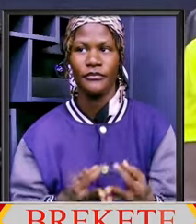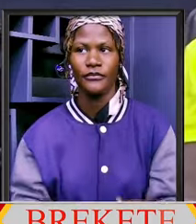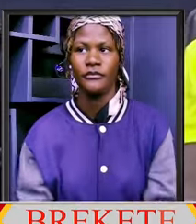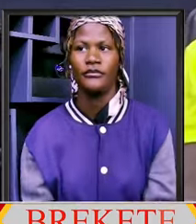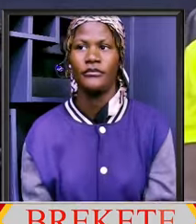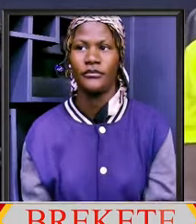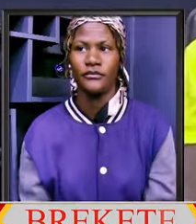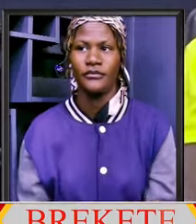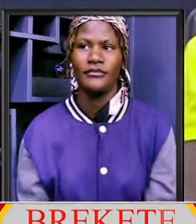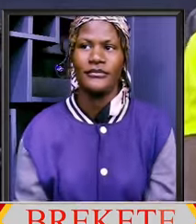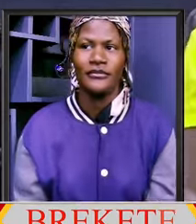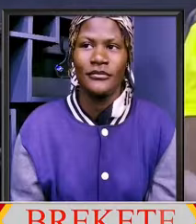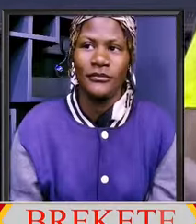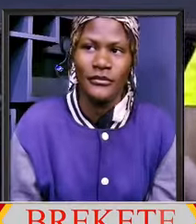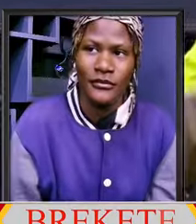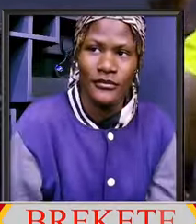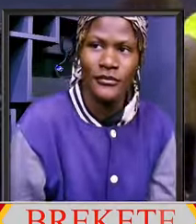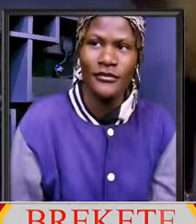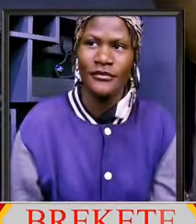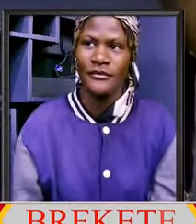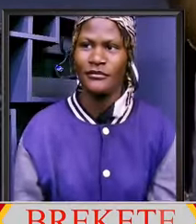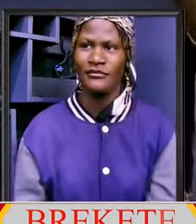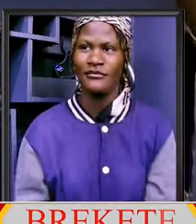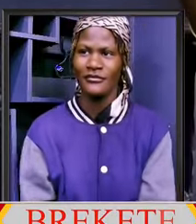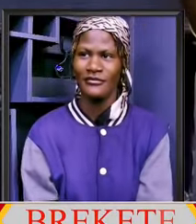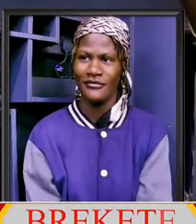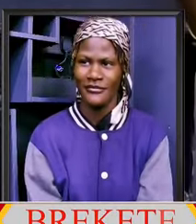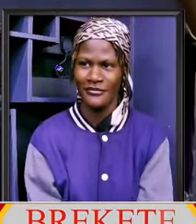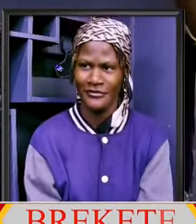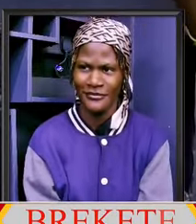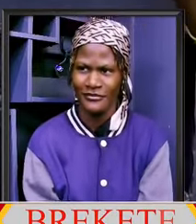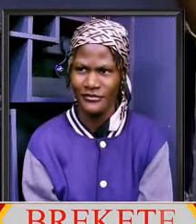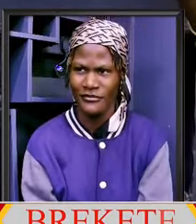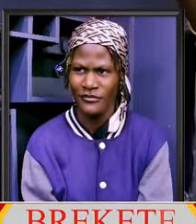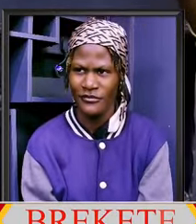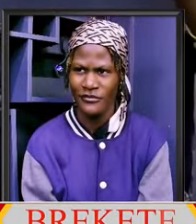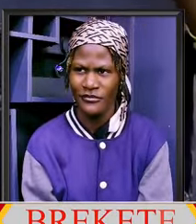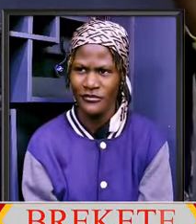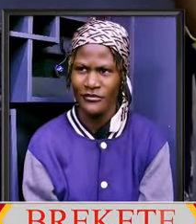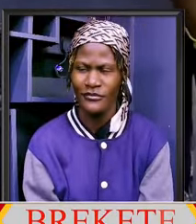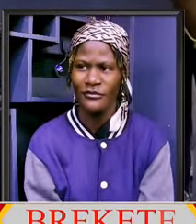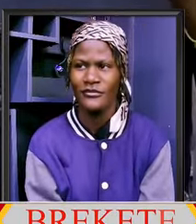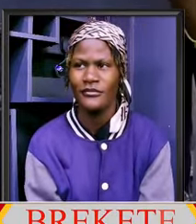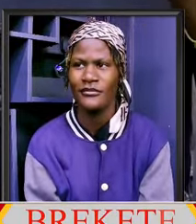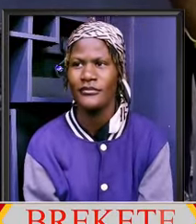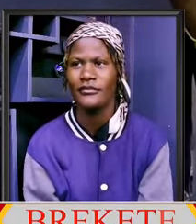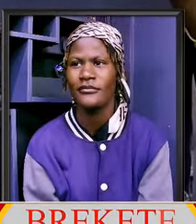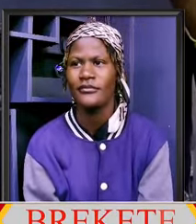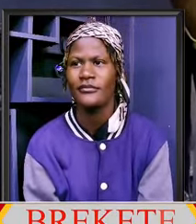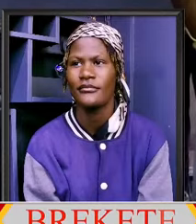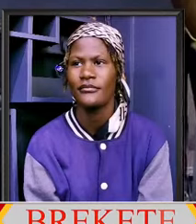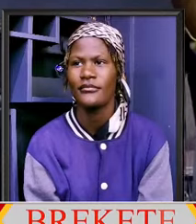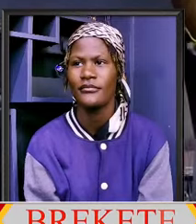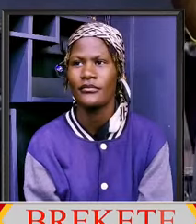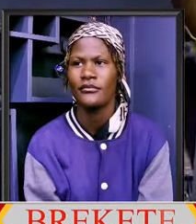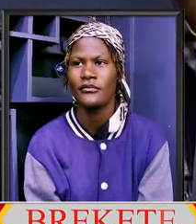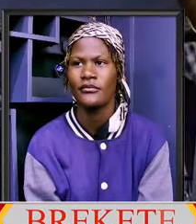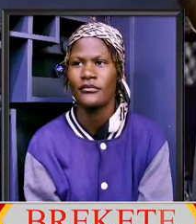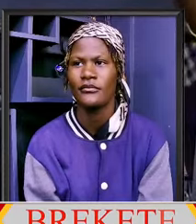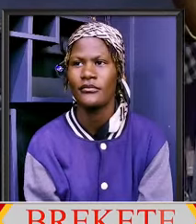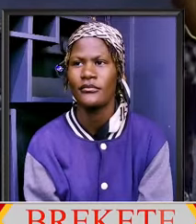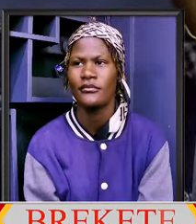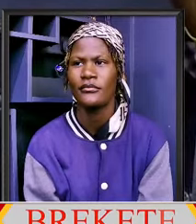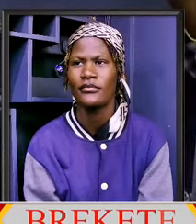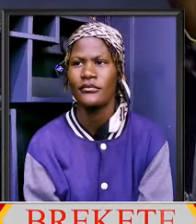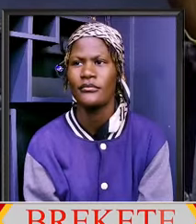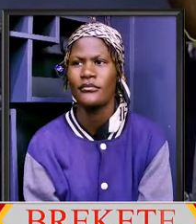you, ma. Now? Yes, ma. Chia Yehova on the woman. I'm a song, wish I to break a tape on me.